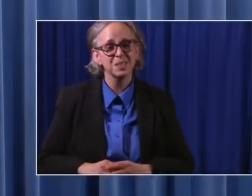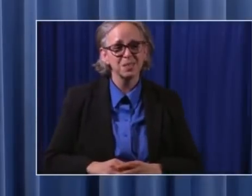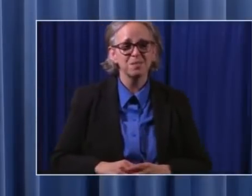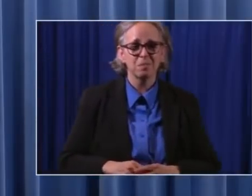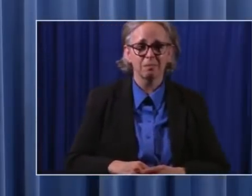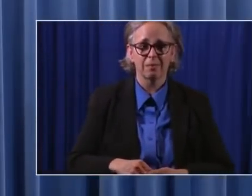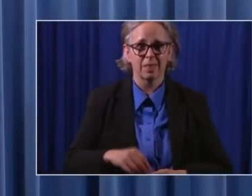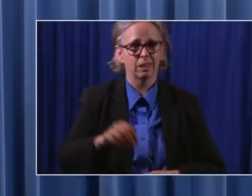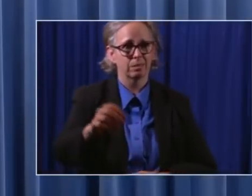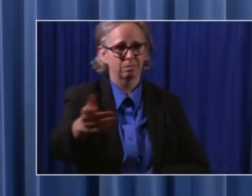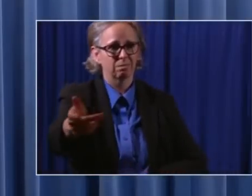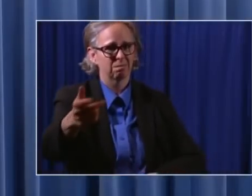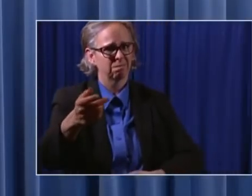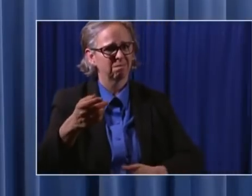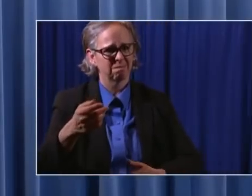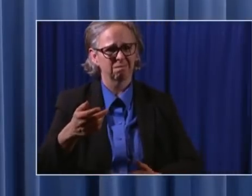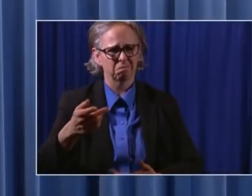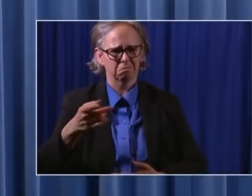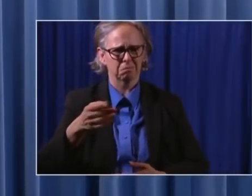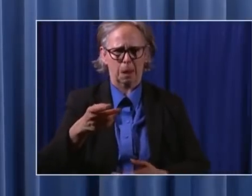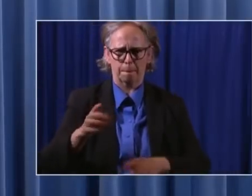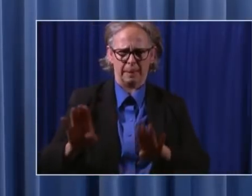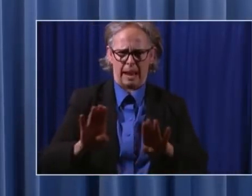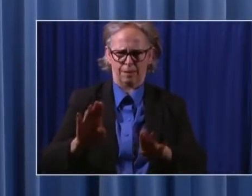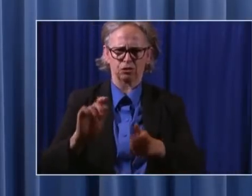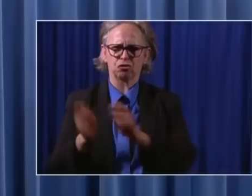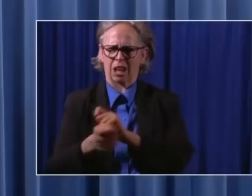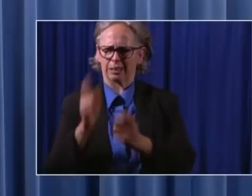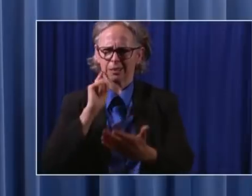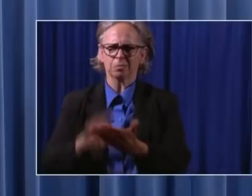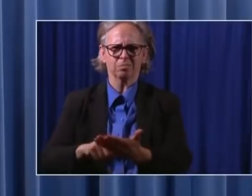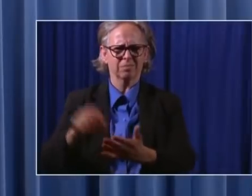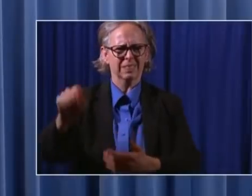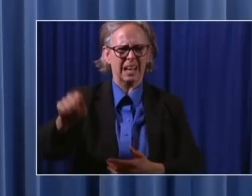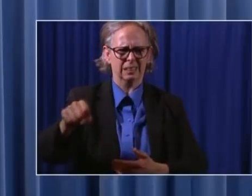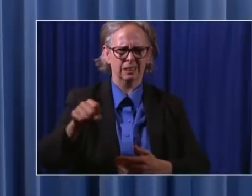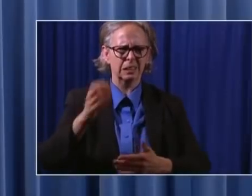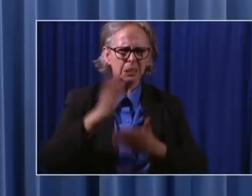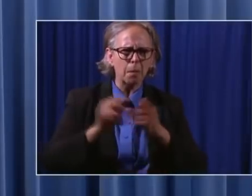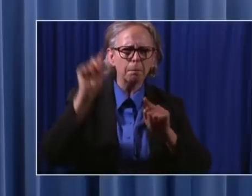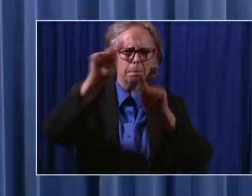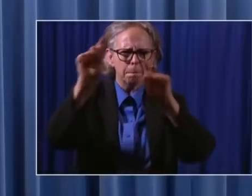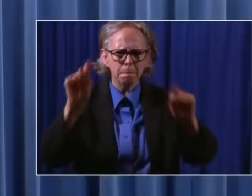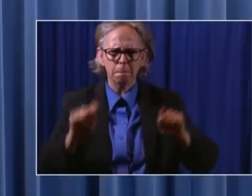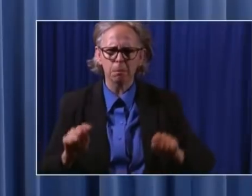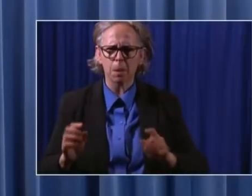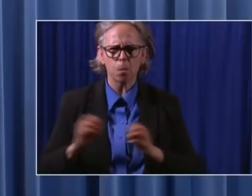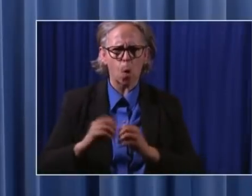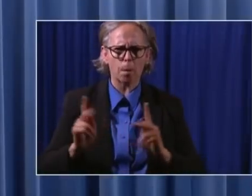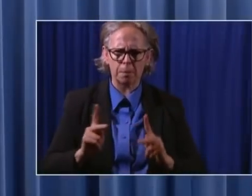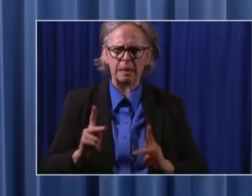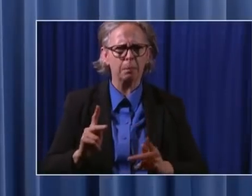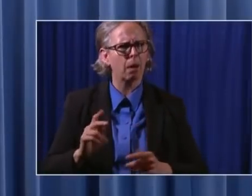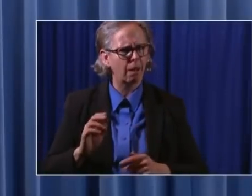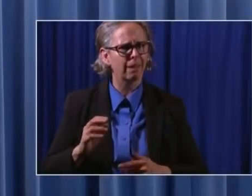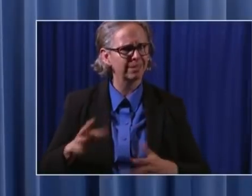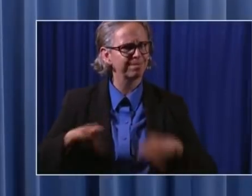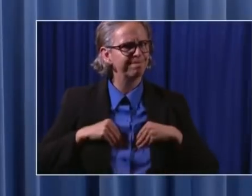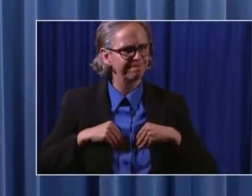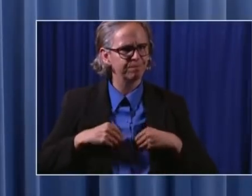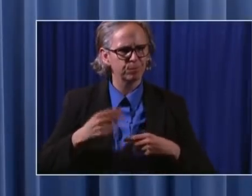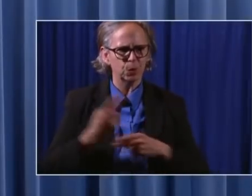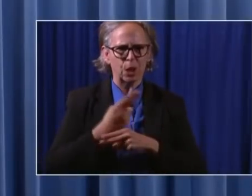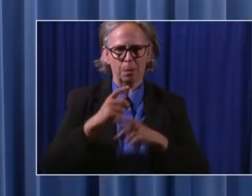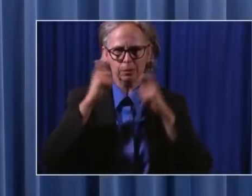counties. I think you're seeing more people who are wearing masks. So one very tangible way is to see how many people are